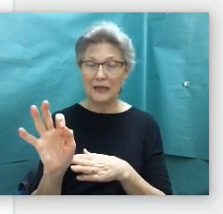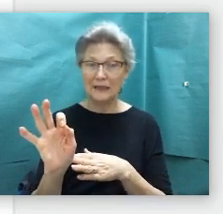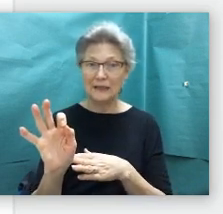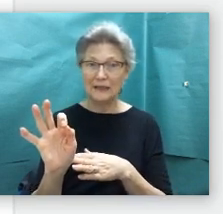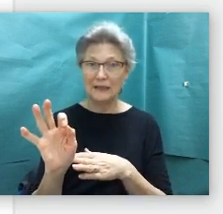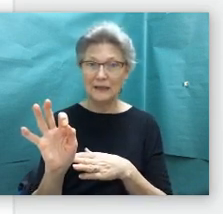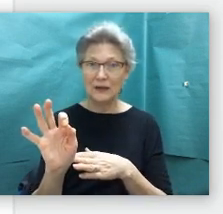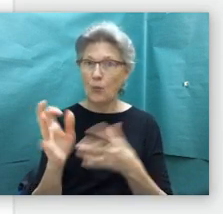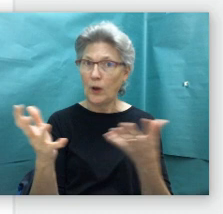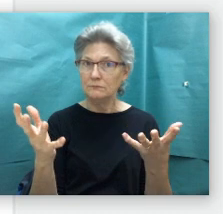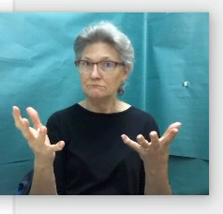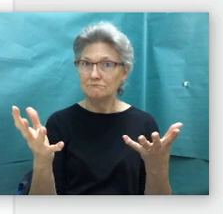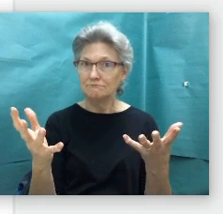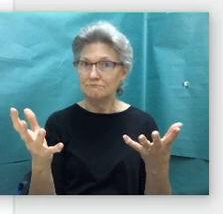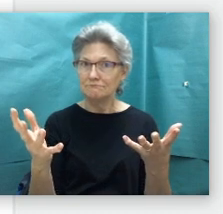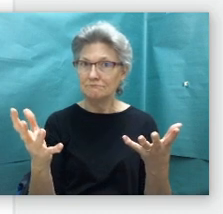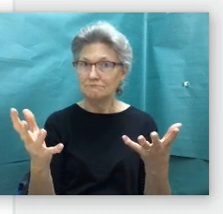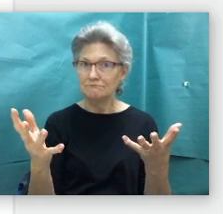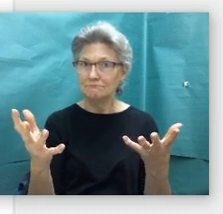339 what?